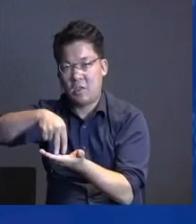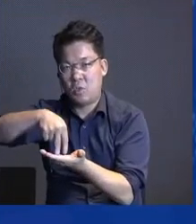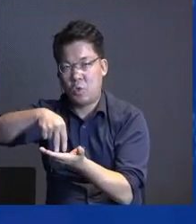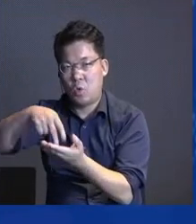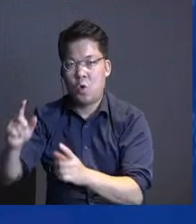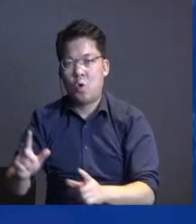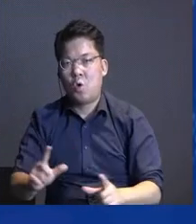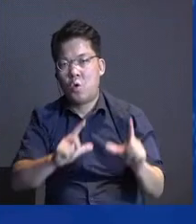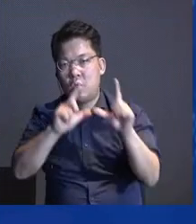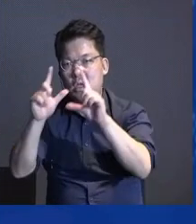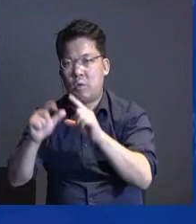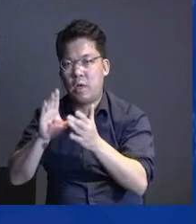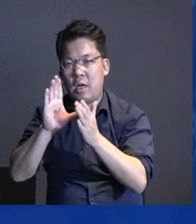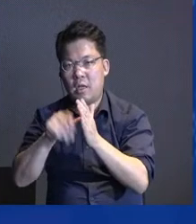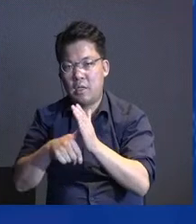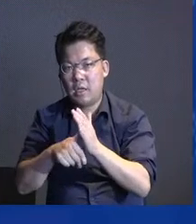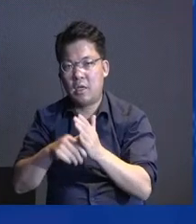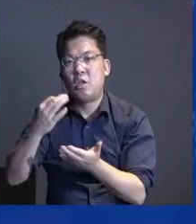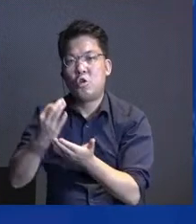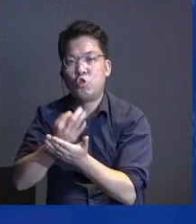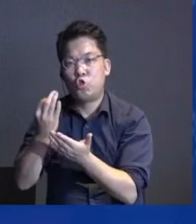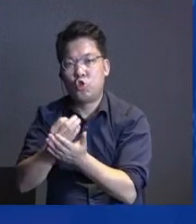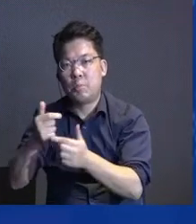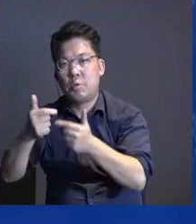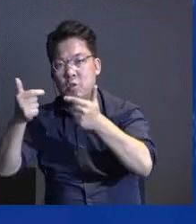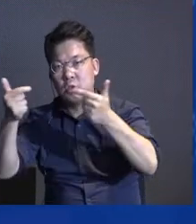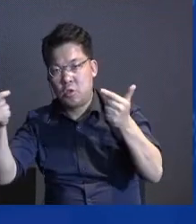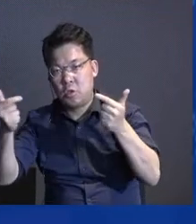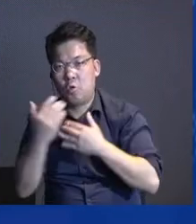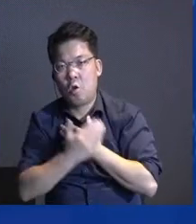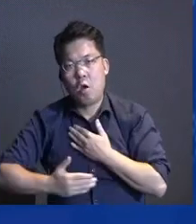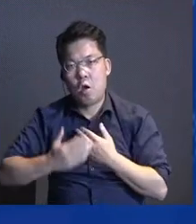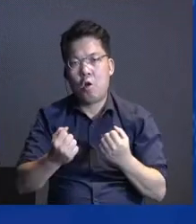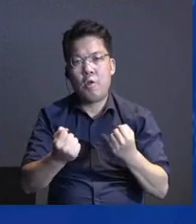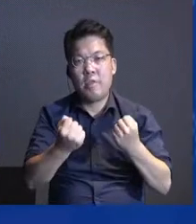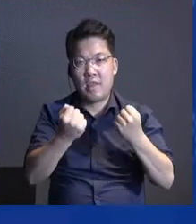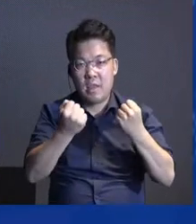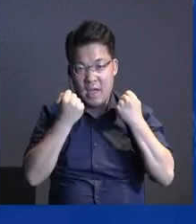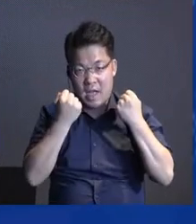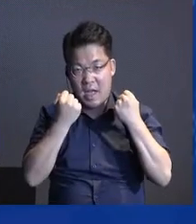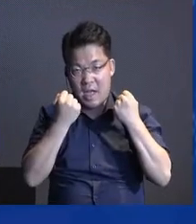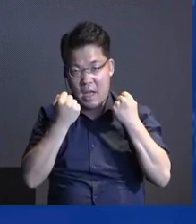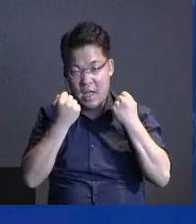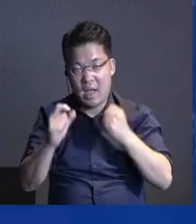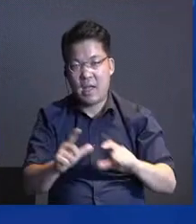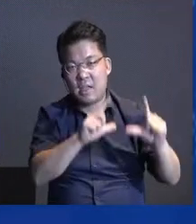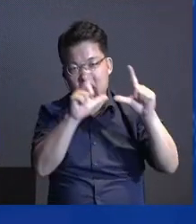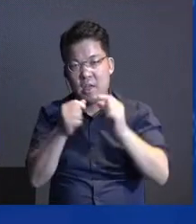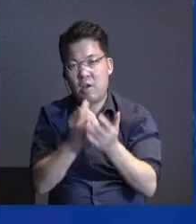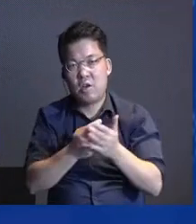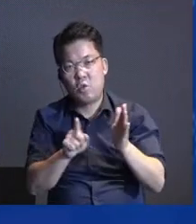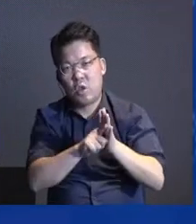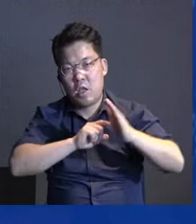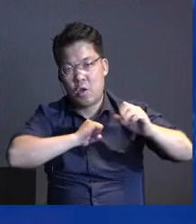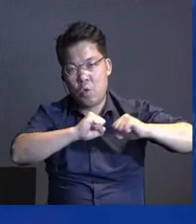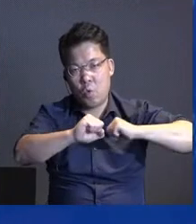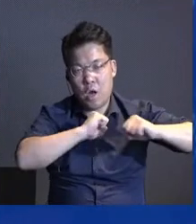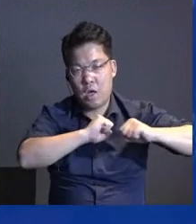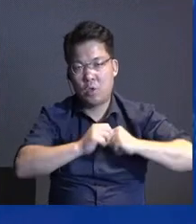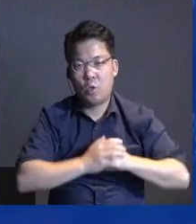also do fundraising and advocacy for self-help groups and communities. Here are numbers of self-help